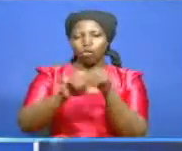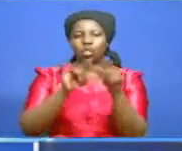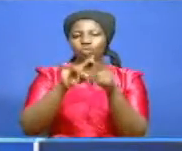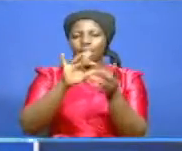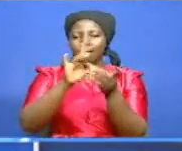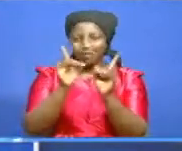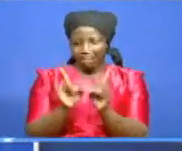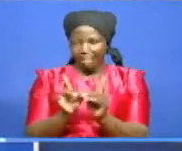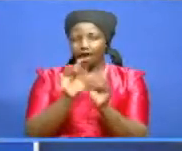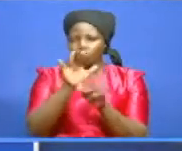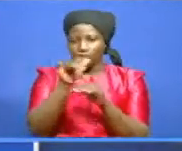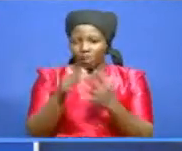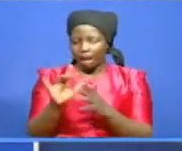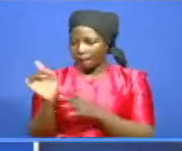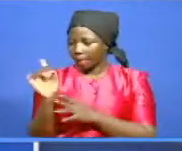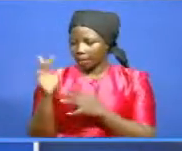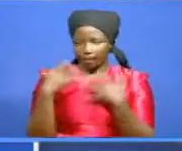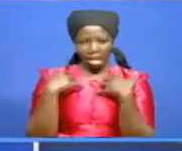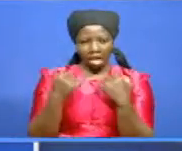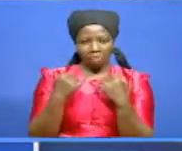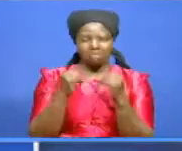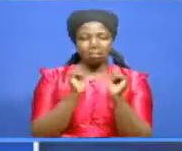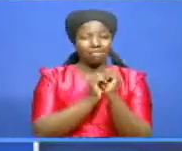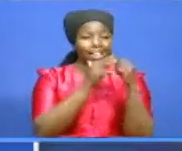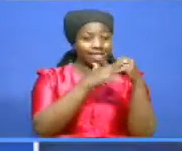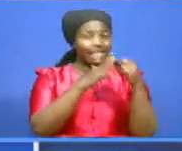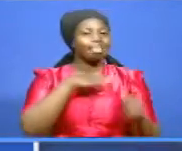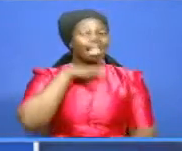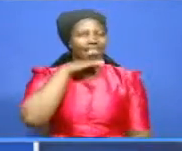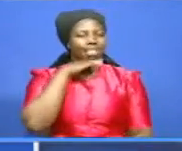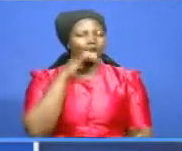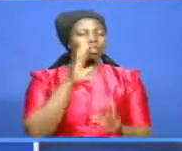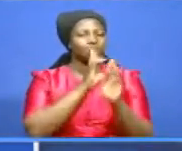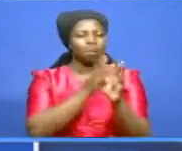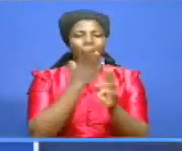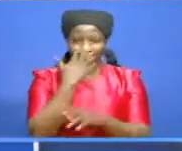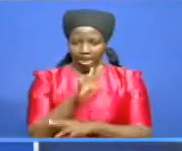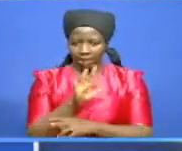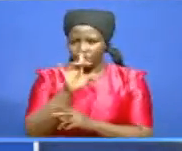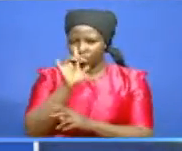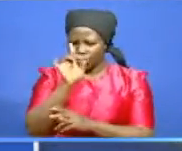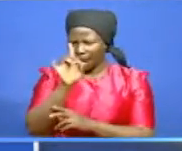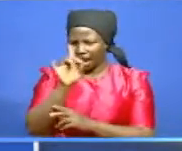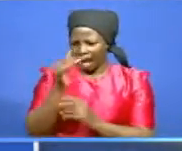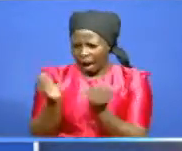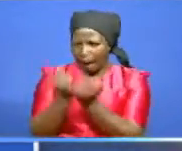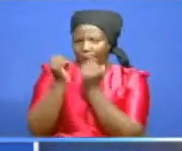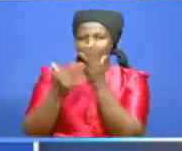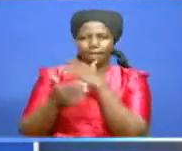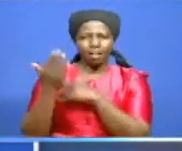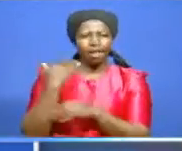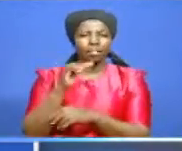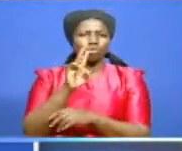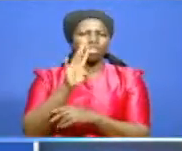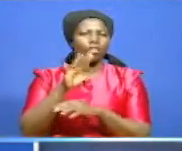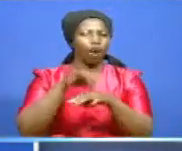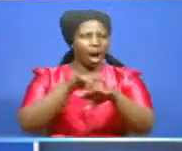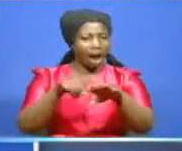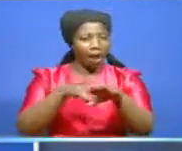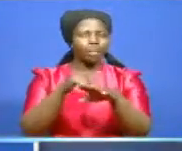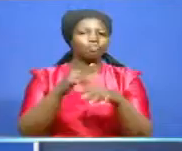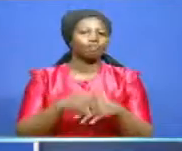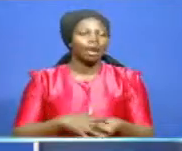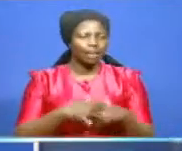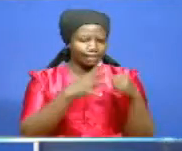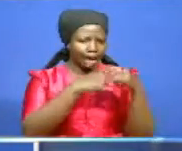latest statistics from the Minister of Health, 19 deaths have been reported, one having occurred in the last 24 hours, 9